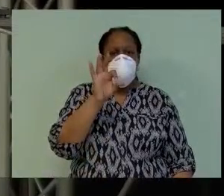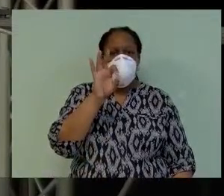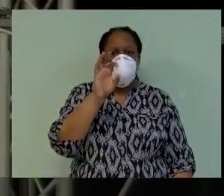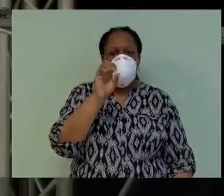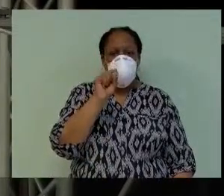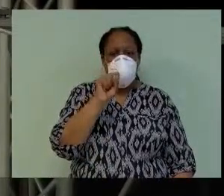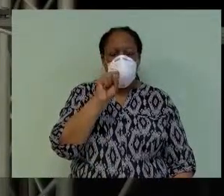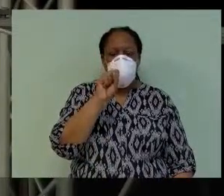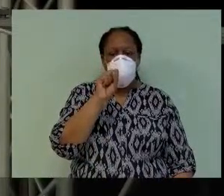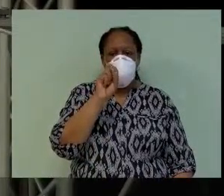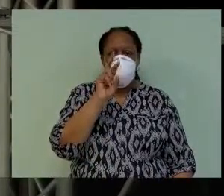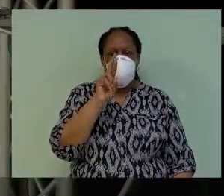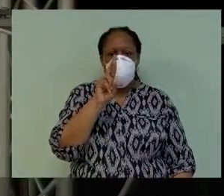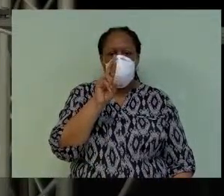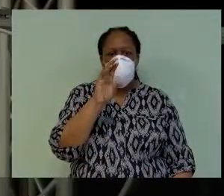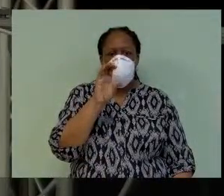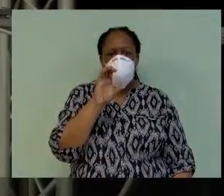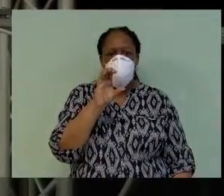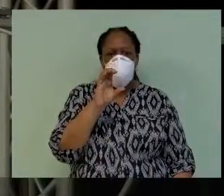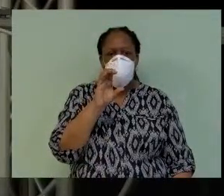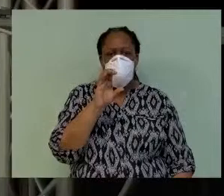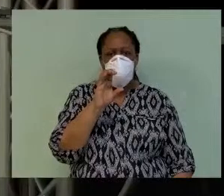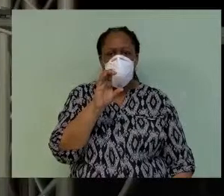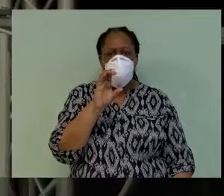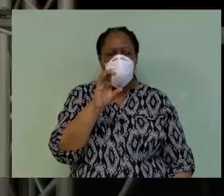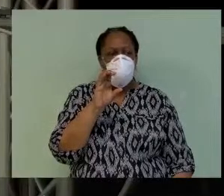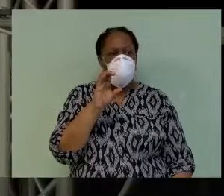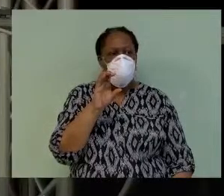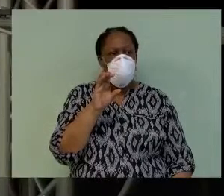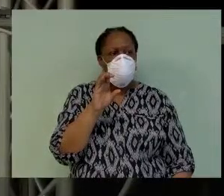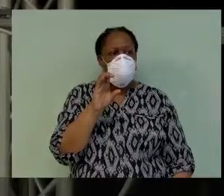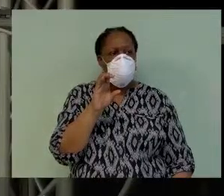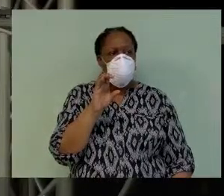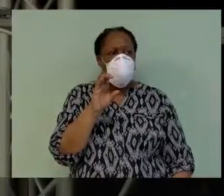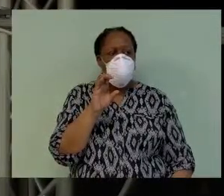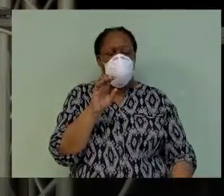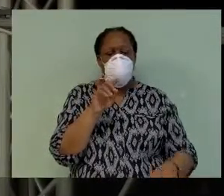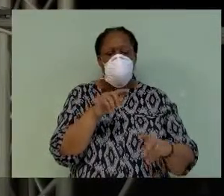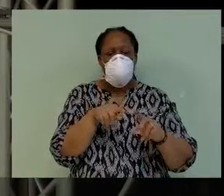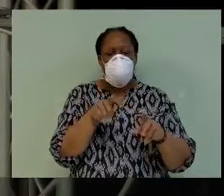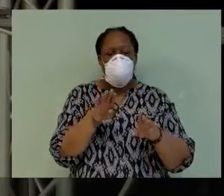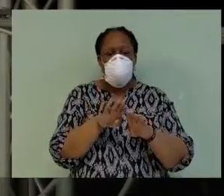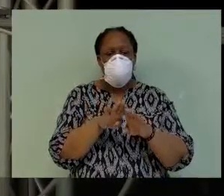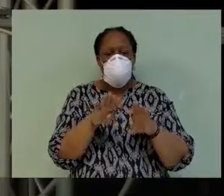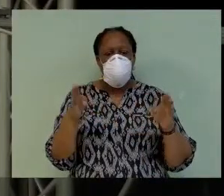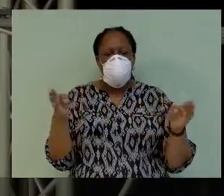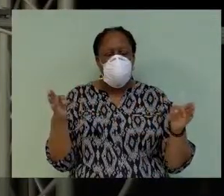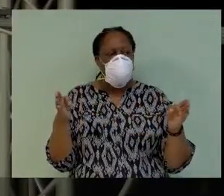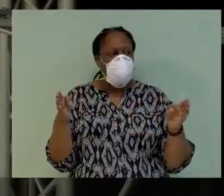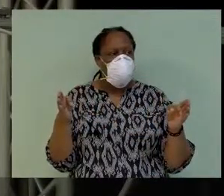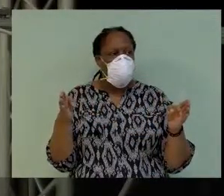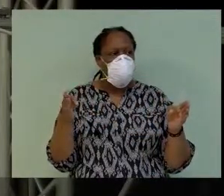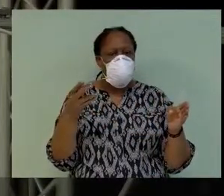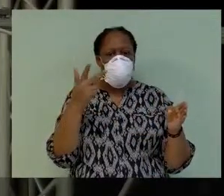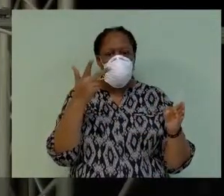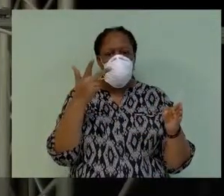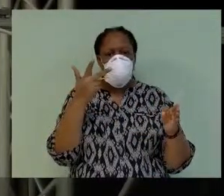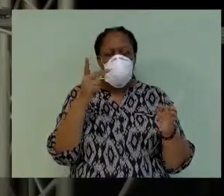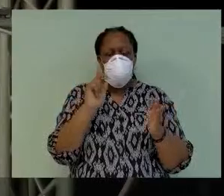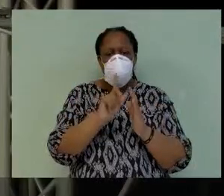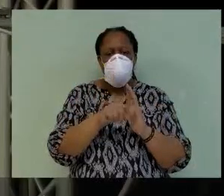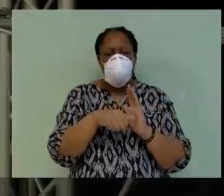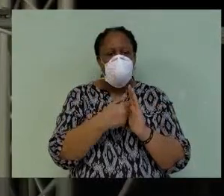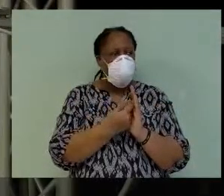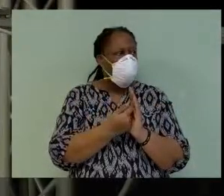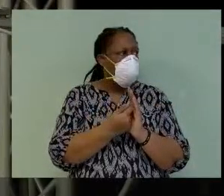their offices are still only open for 3 hours daily. Why is it still necessary for the